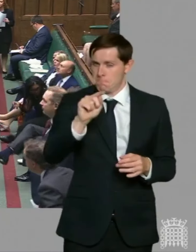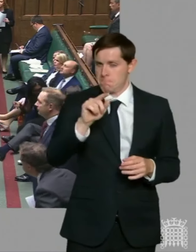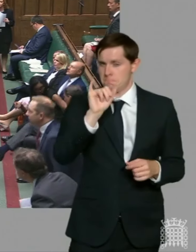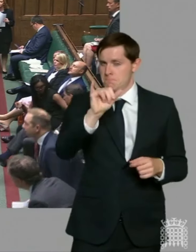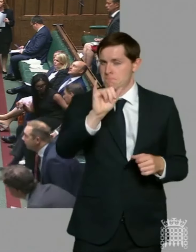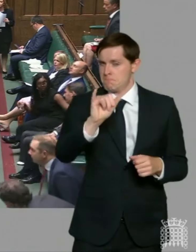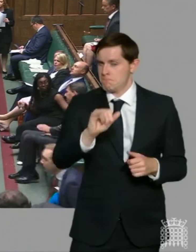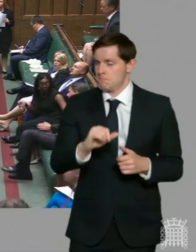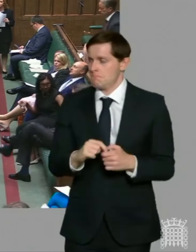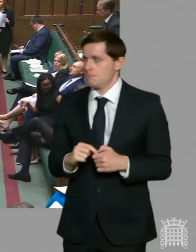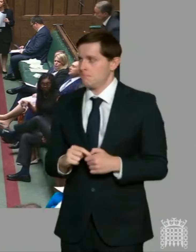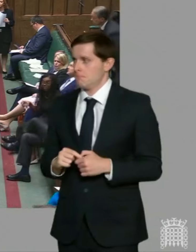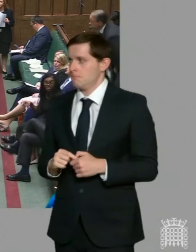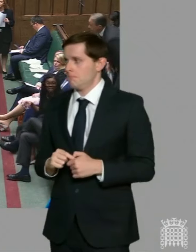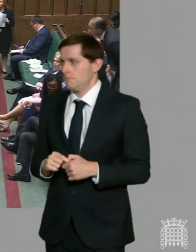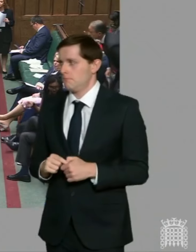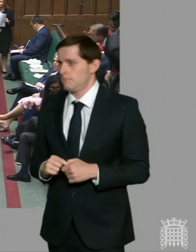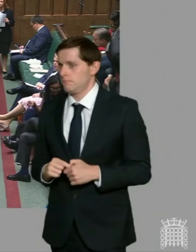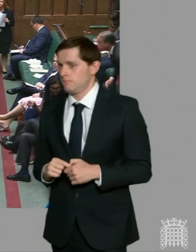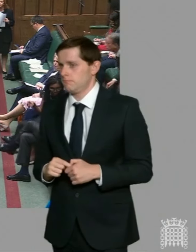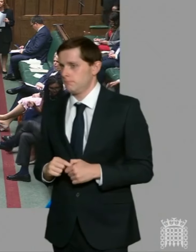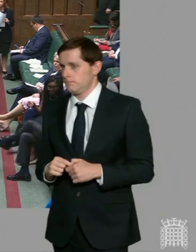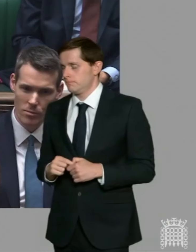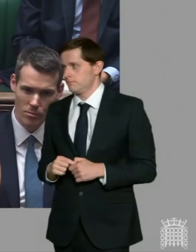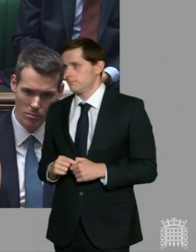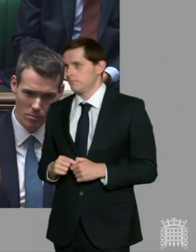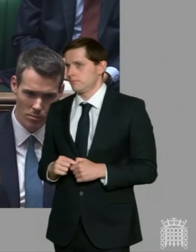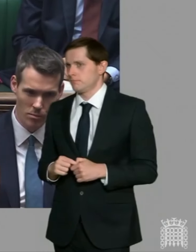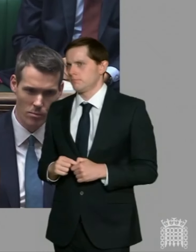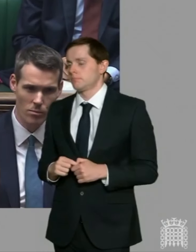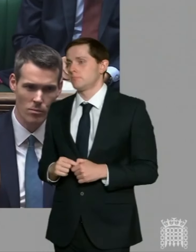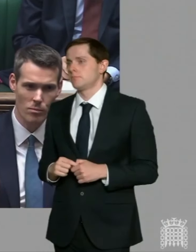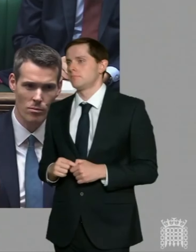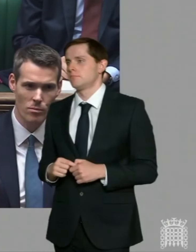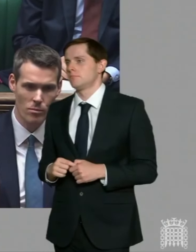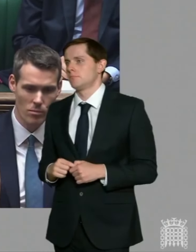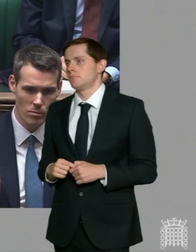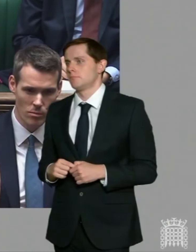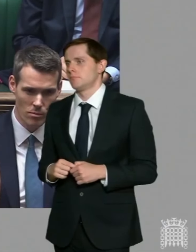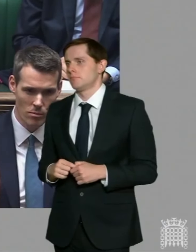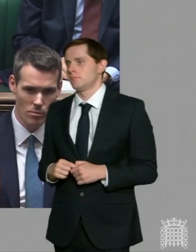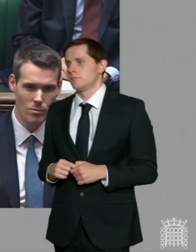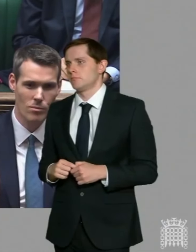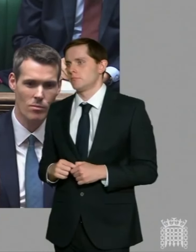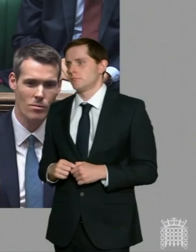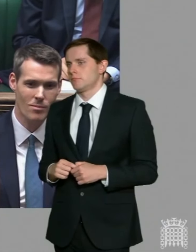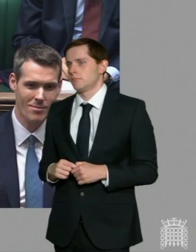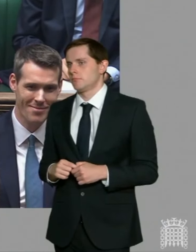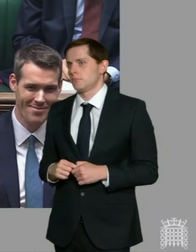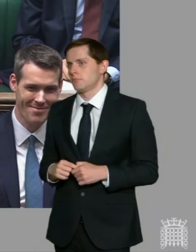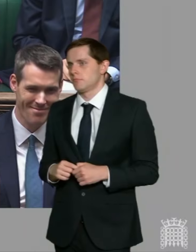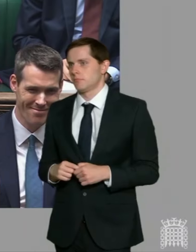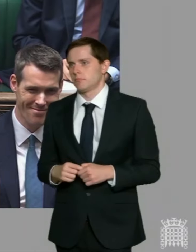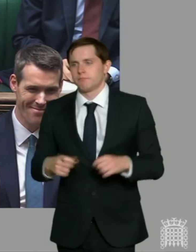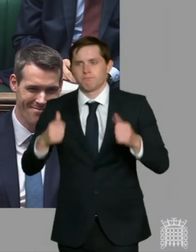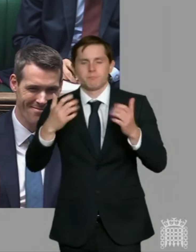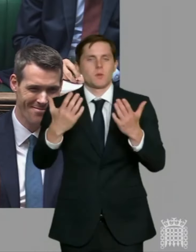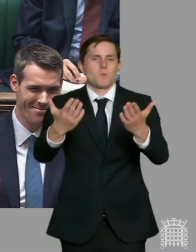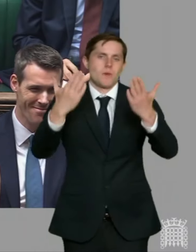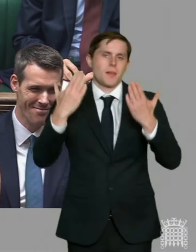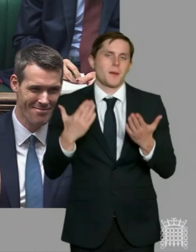Well, let me start by welcoming the Right Honourable Lady to her place, and can I wish her luck for her leadership campaign now she's confirmed she's